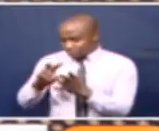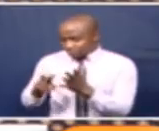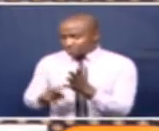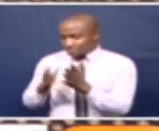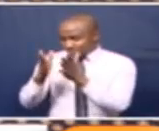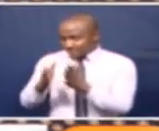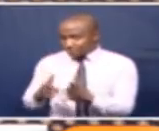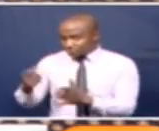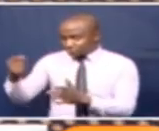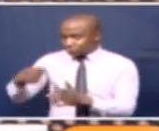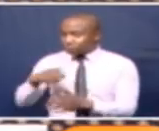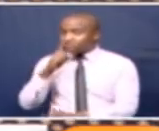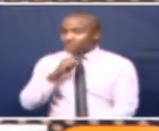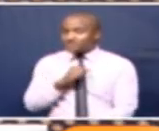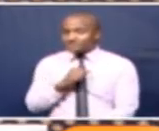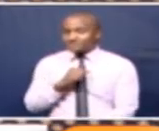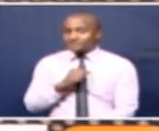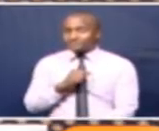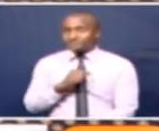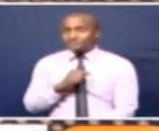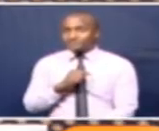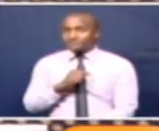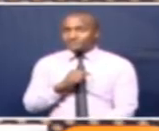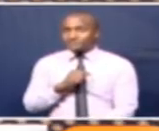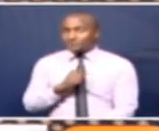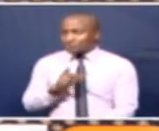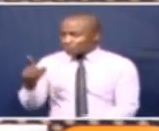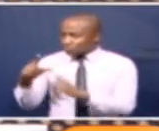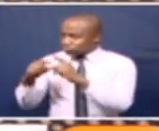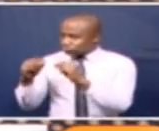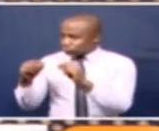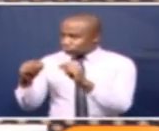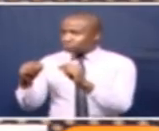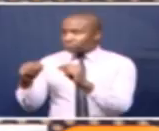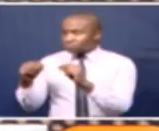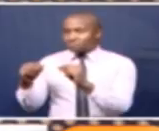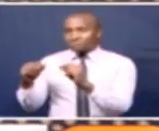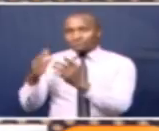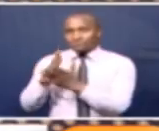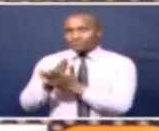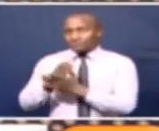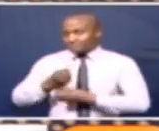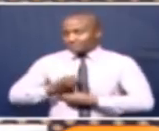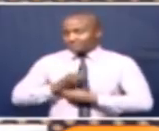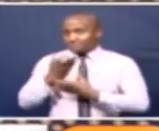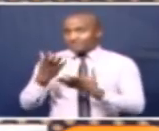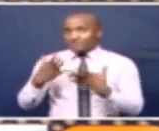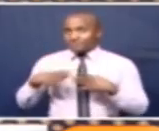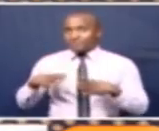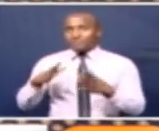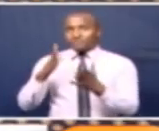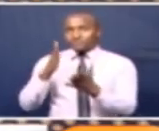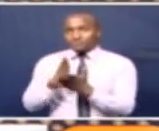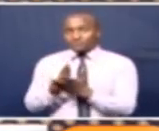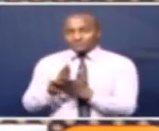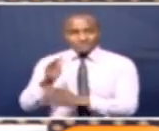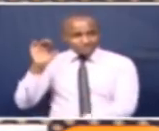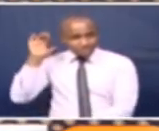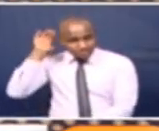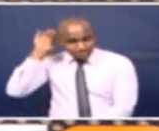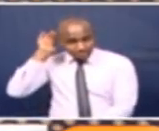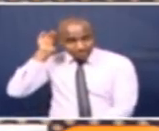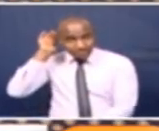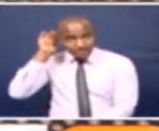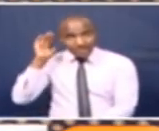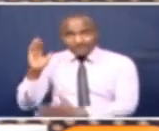here has written to us, your messages are very, very inspiring and people actually listen. So to